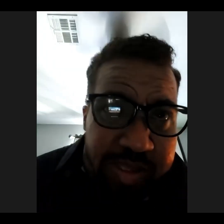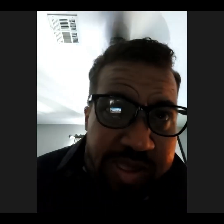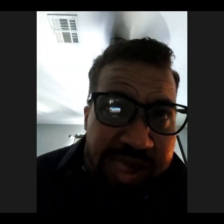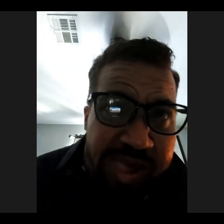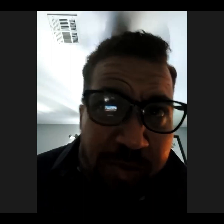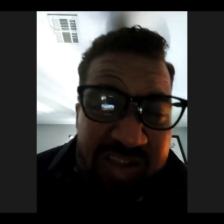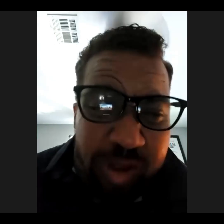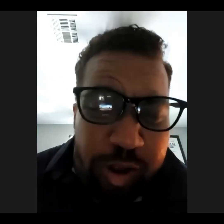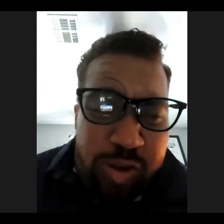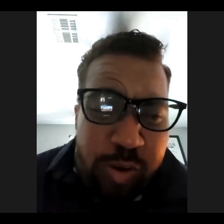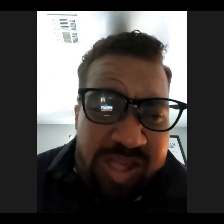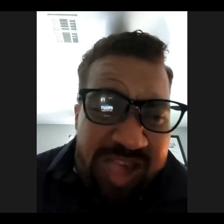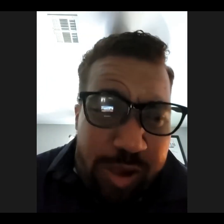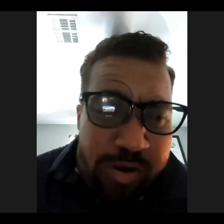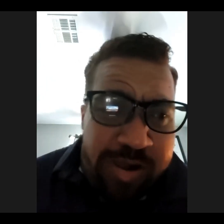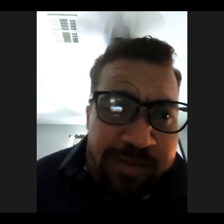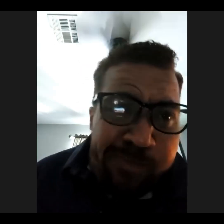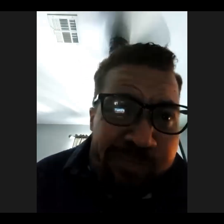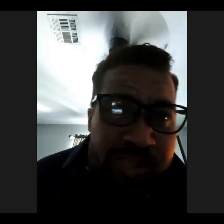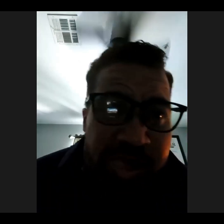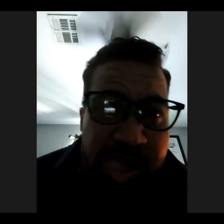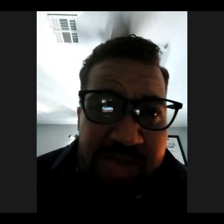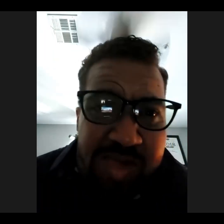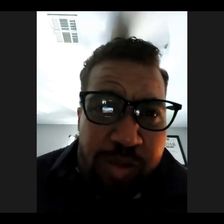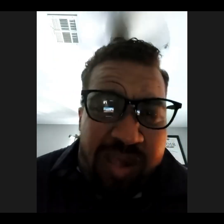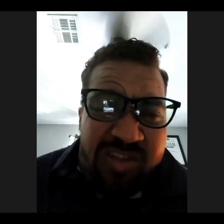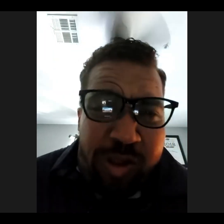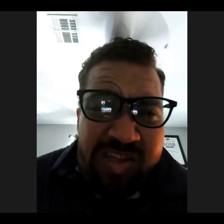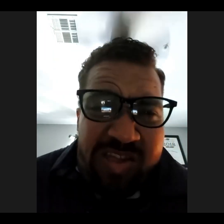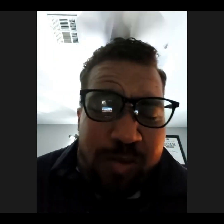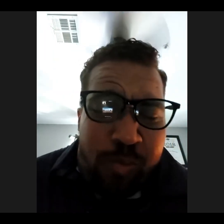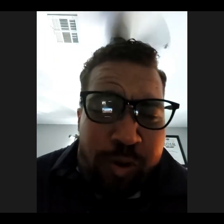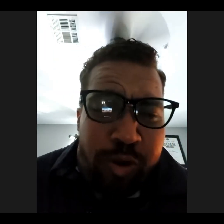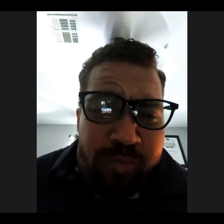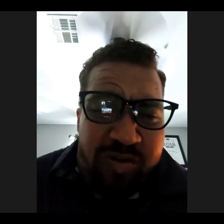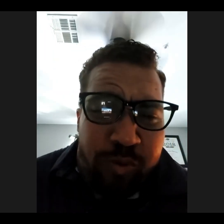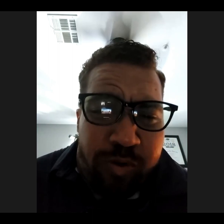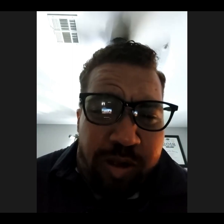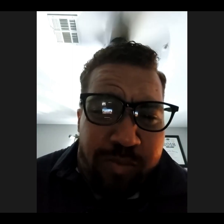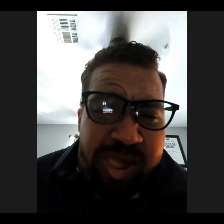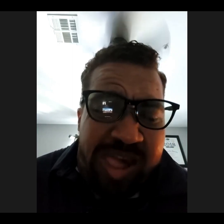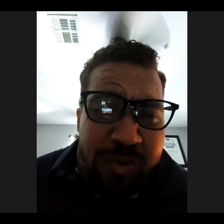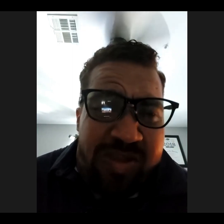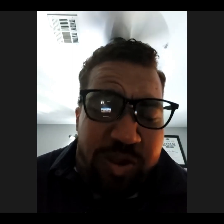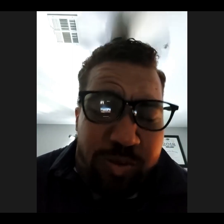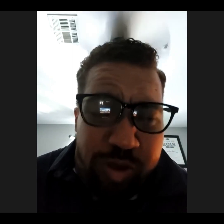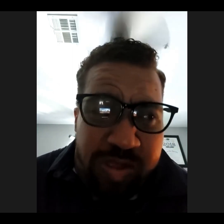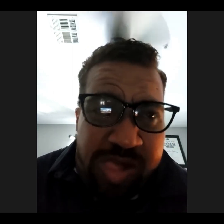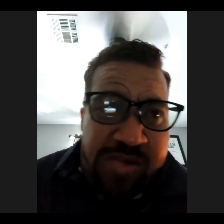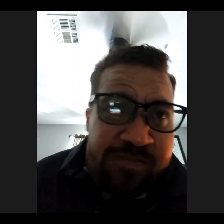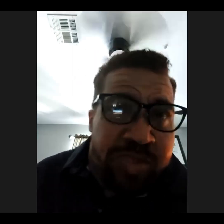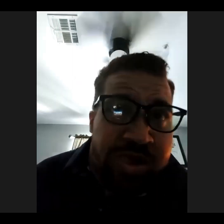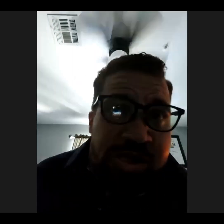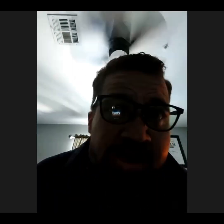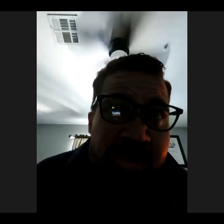But yeah, I started going there. And then I started to get more comfortable being out in the